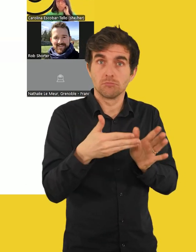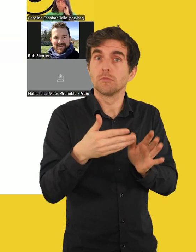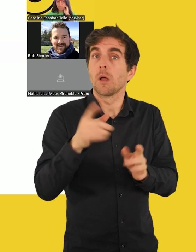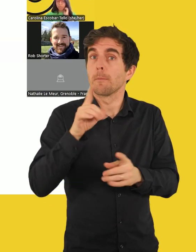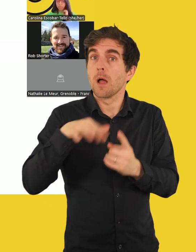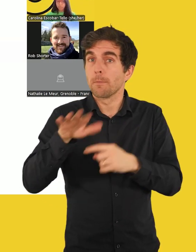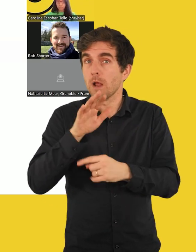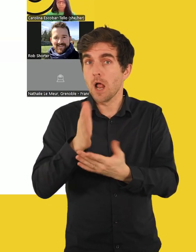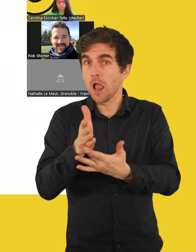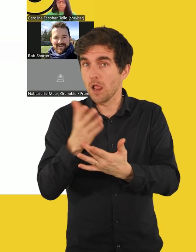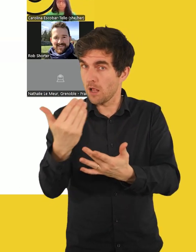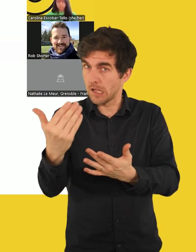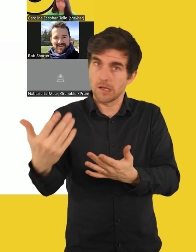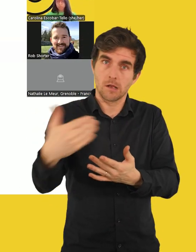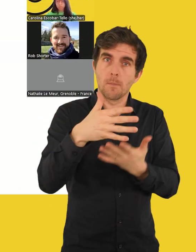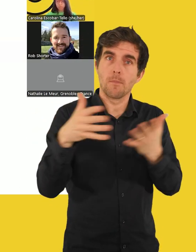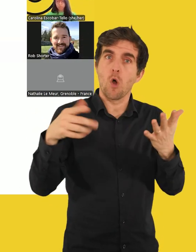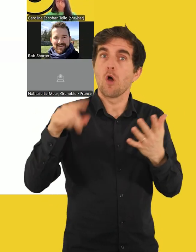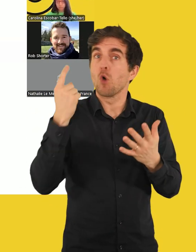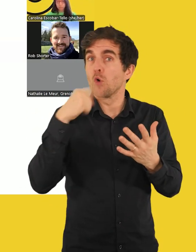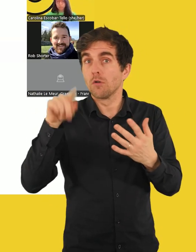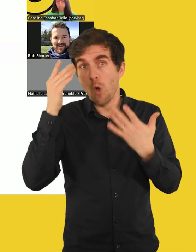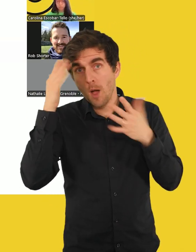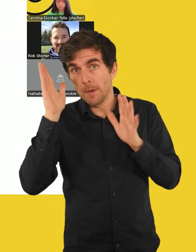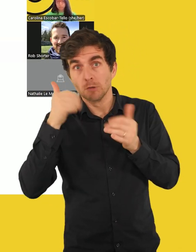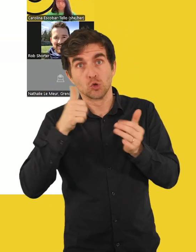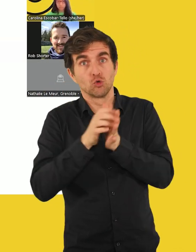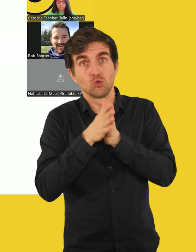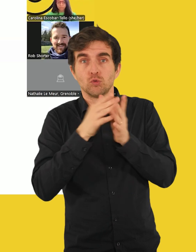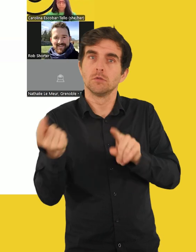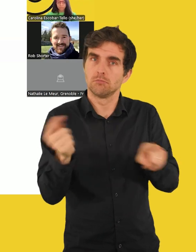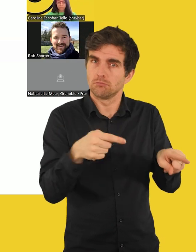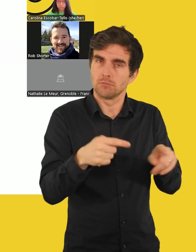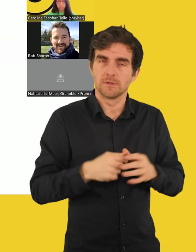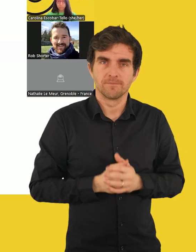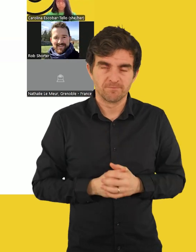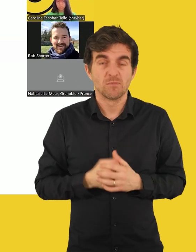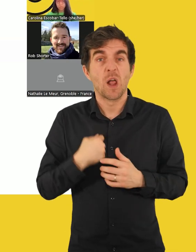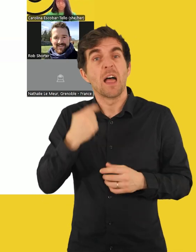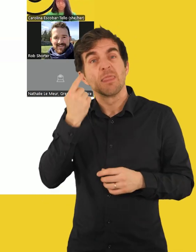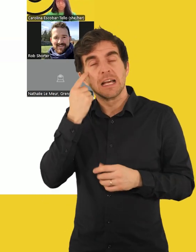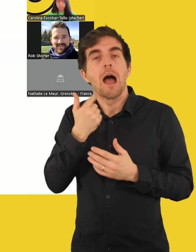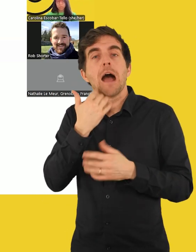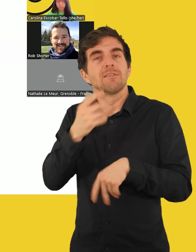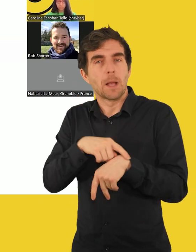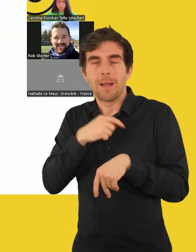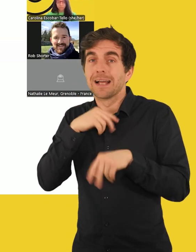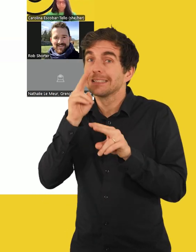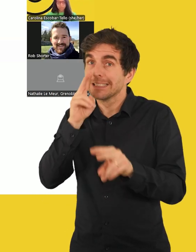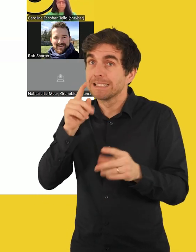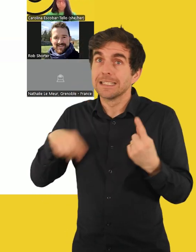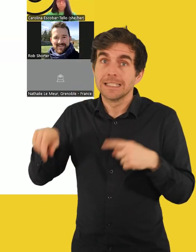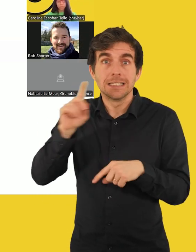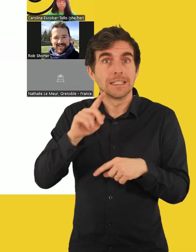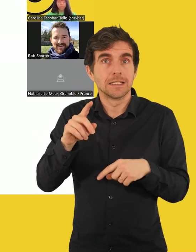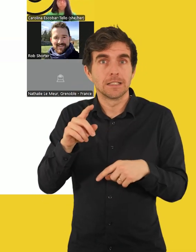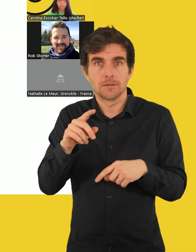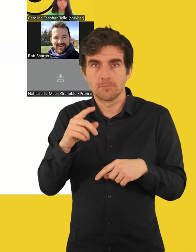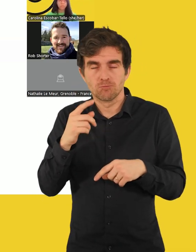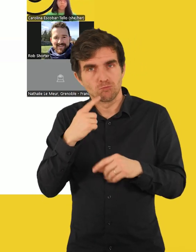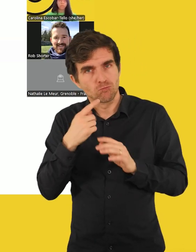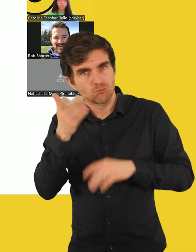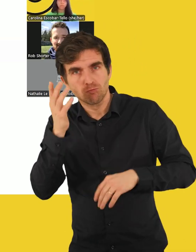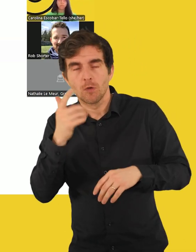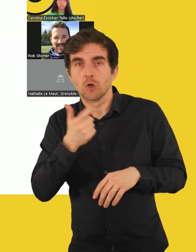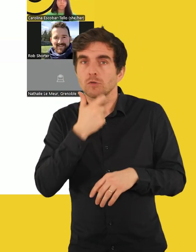and the vast people of the middle ground who are open-minded. I think of this every time I see